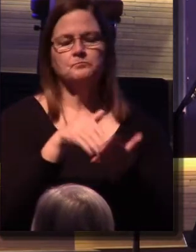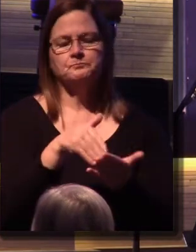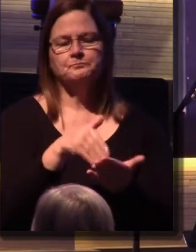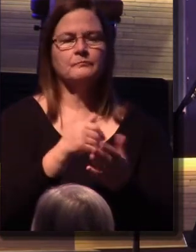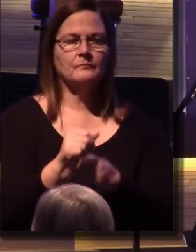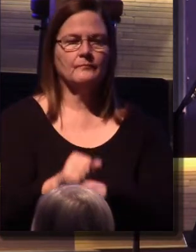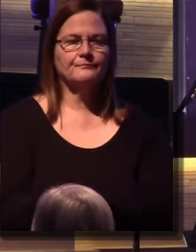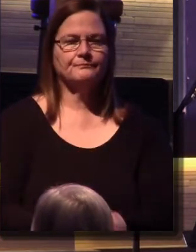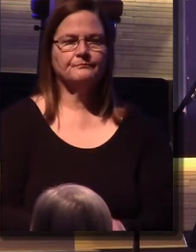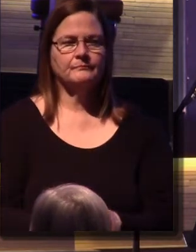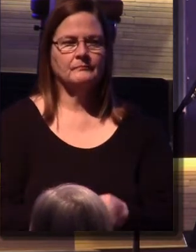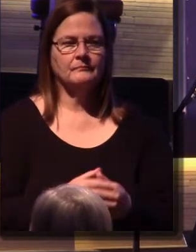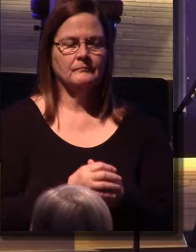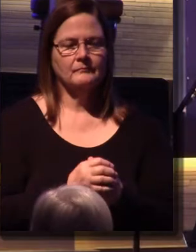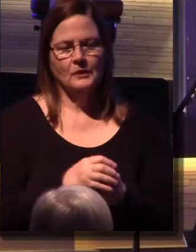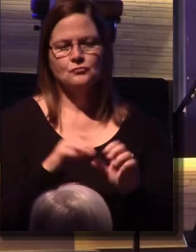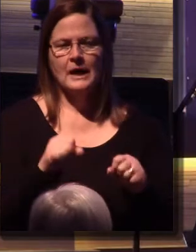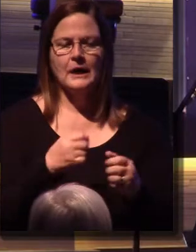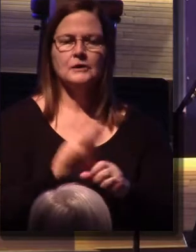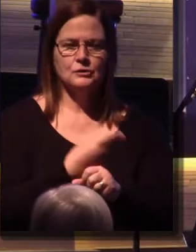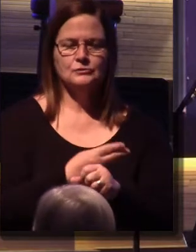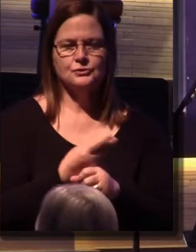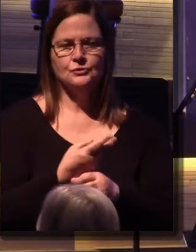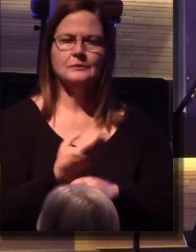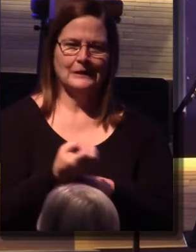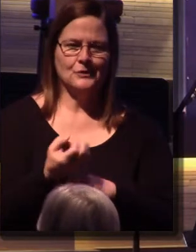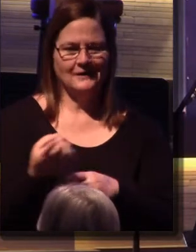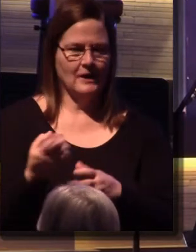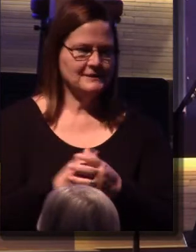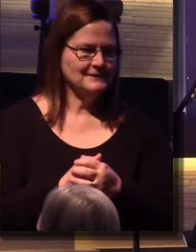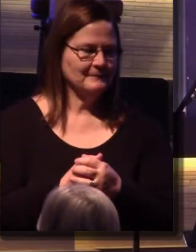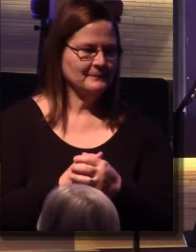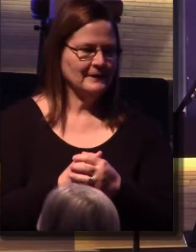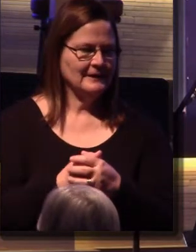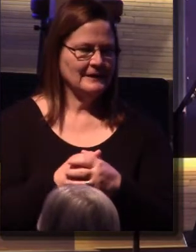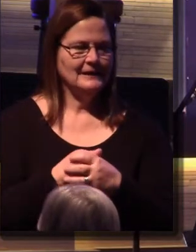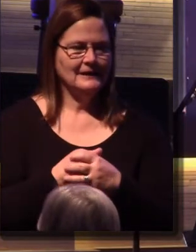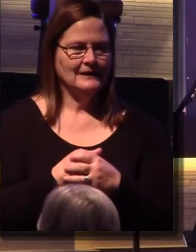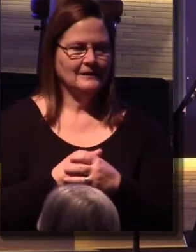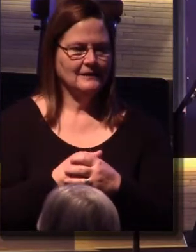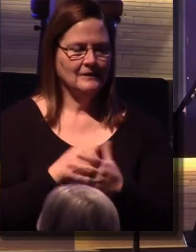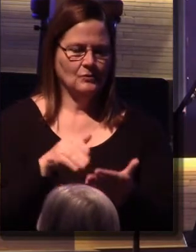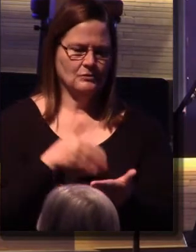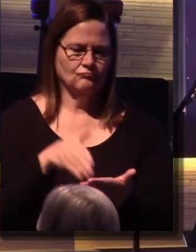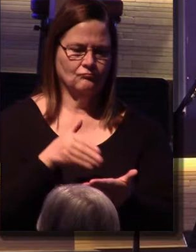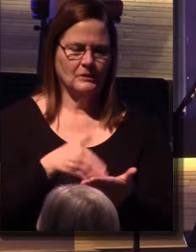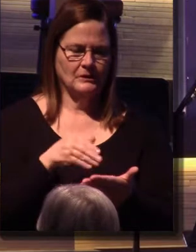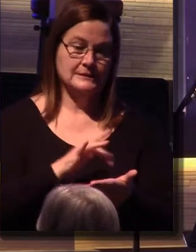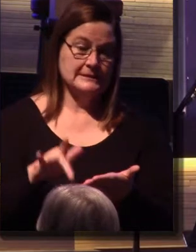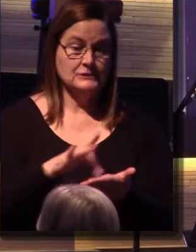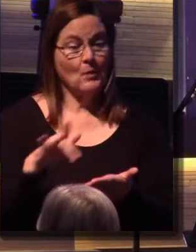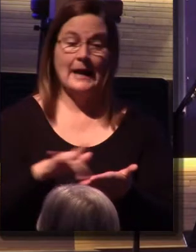or you can use your electronic device, whatever you call it. You don't call it turn with me. What